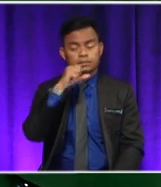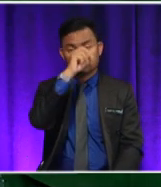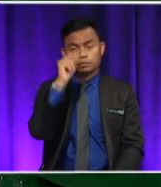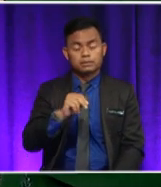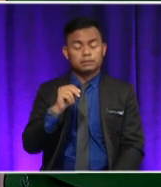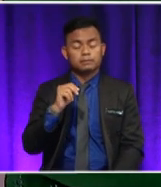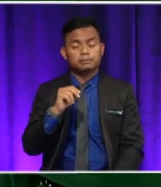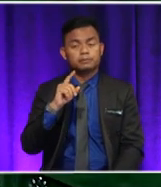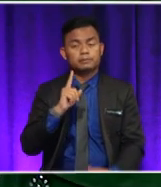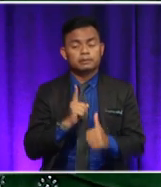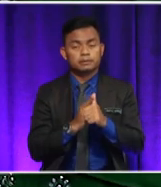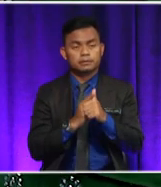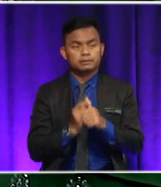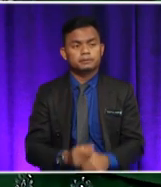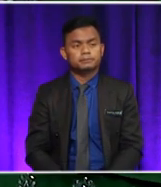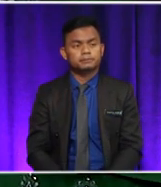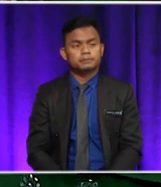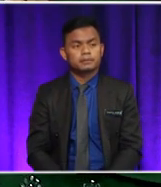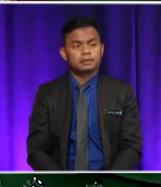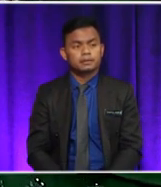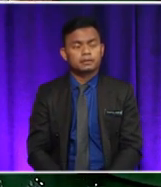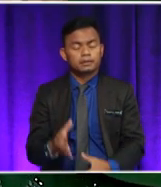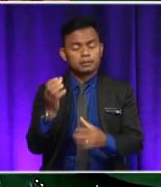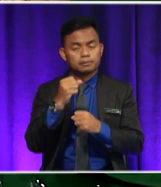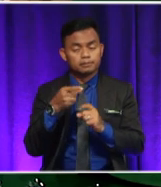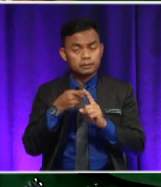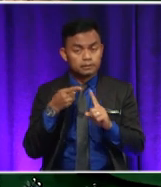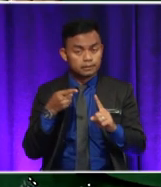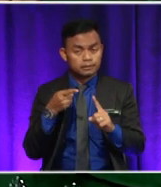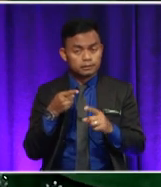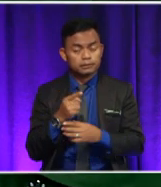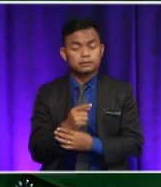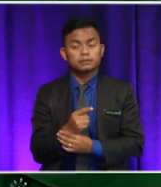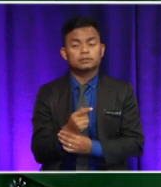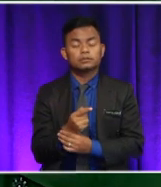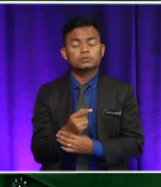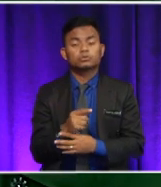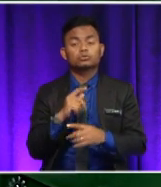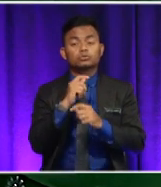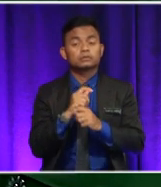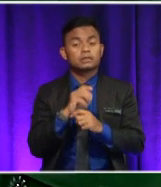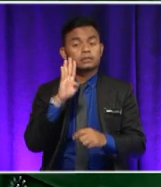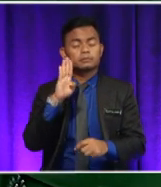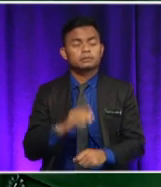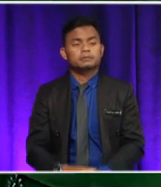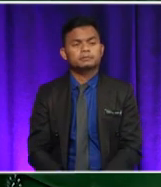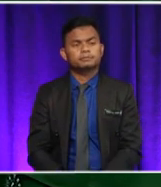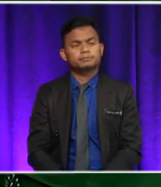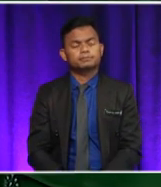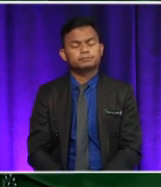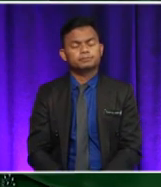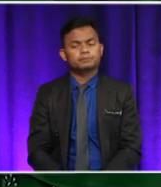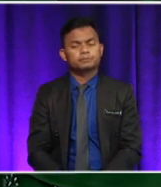here. This is actually taken from task E in page 69. Would you like to try what